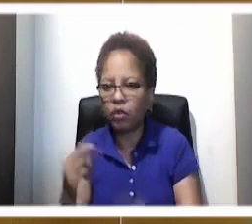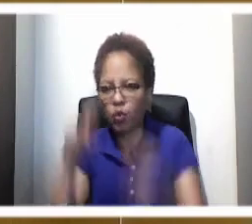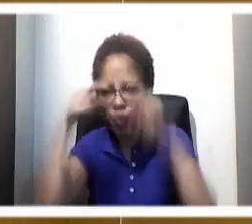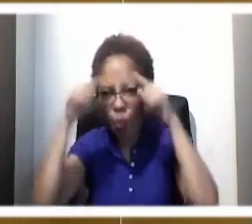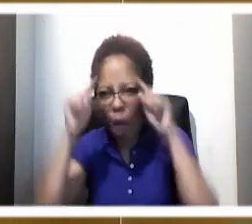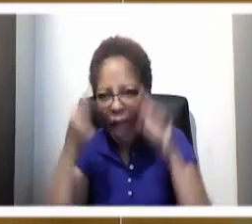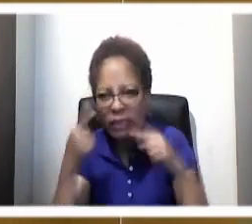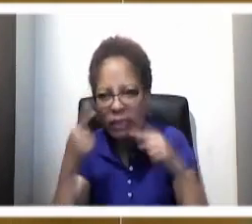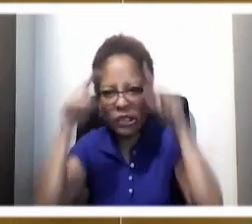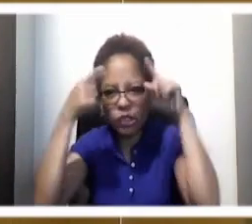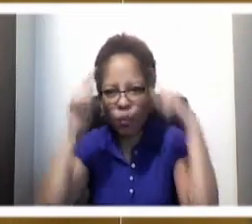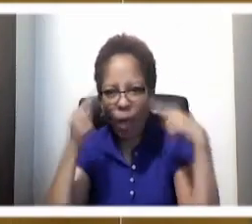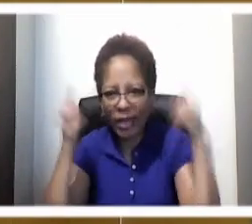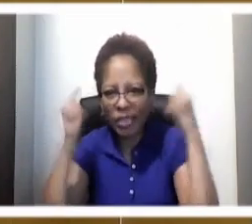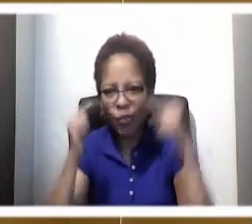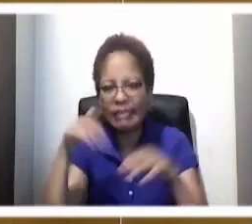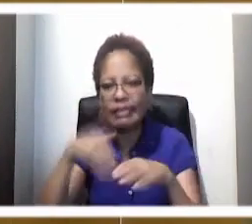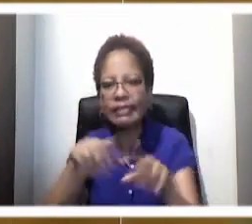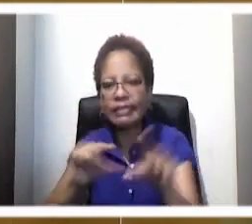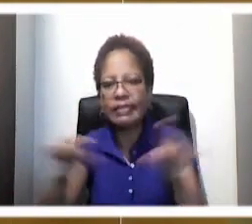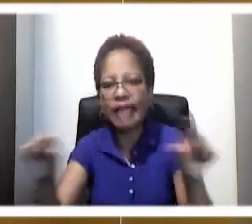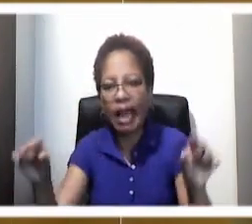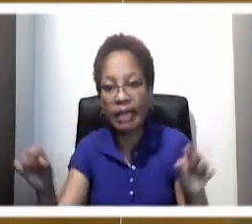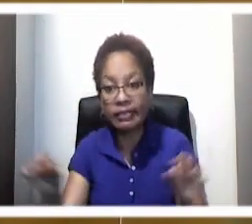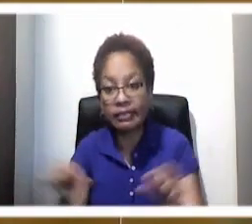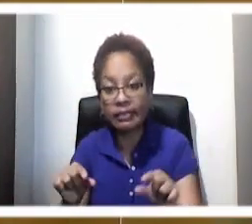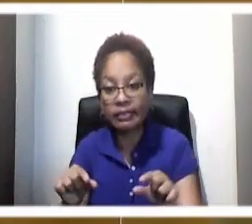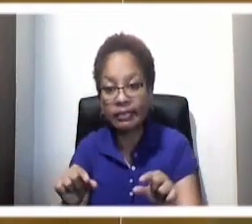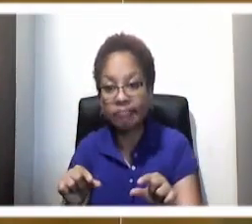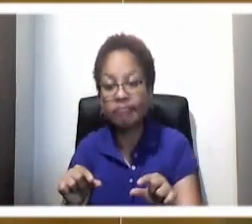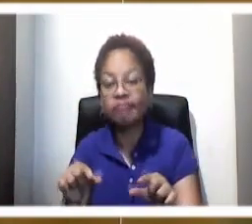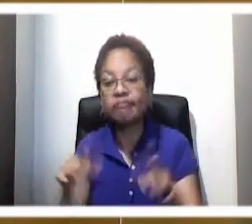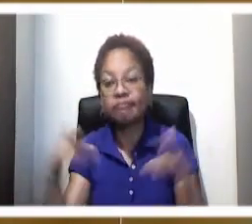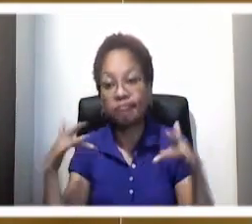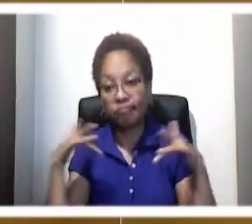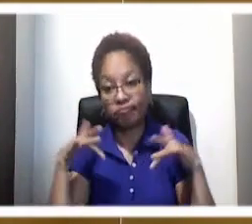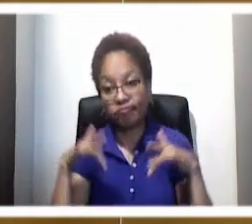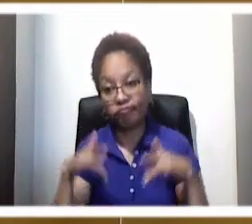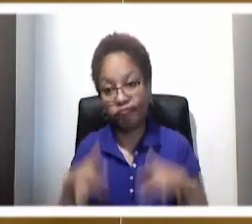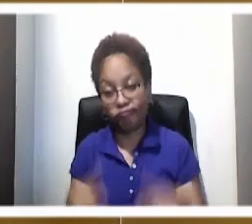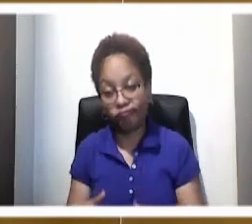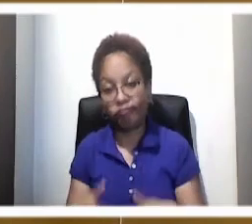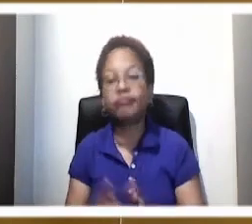and frustrations that we go through are moments of faith.